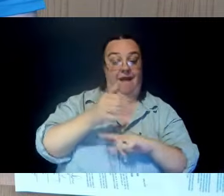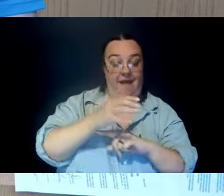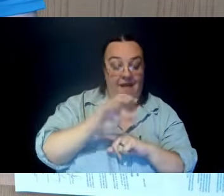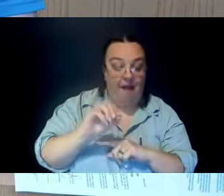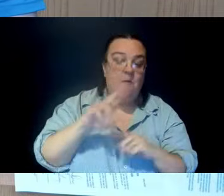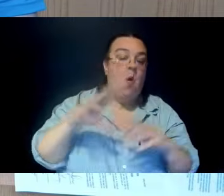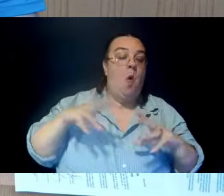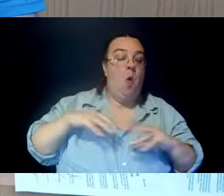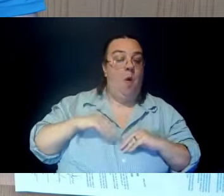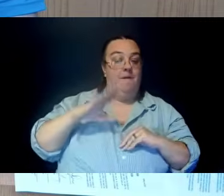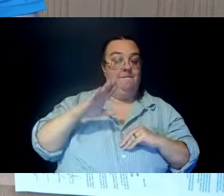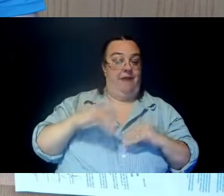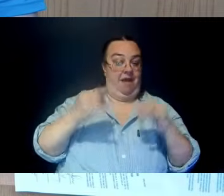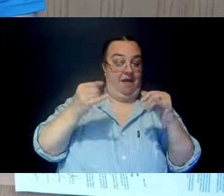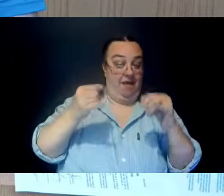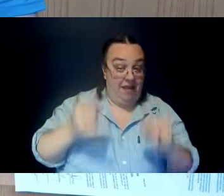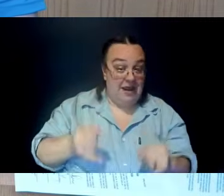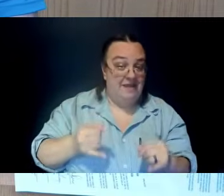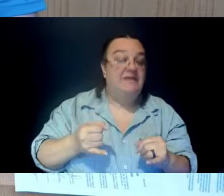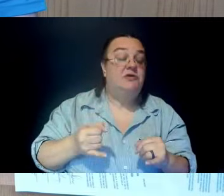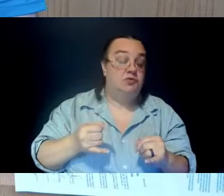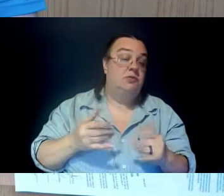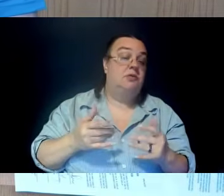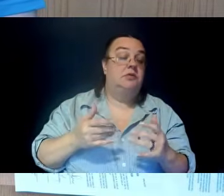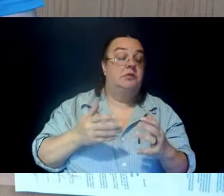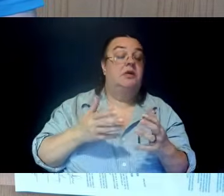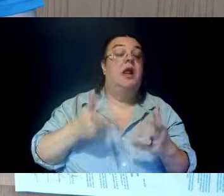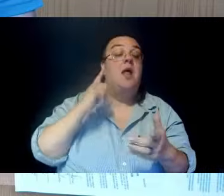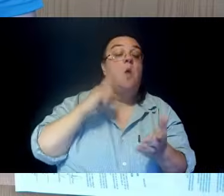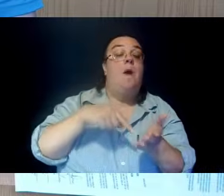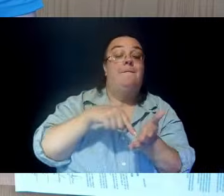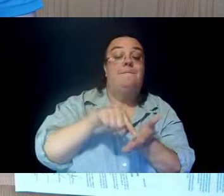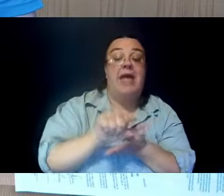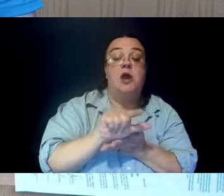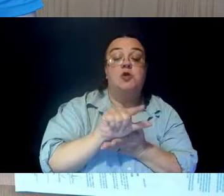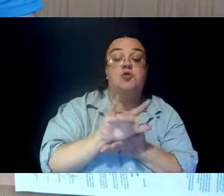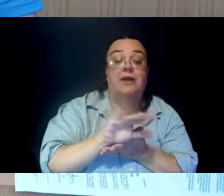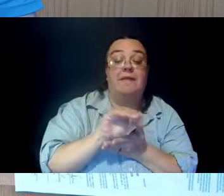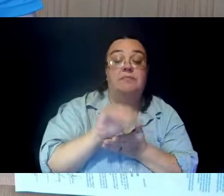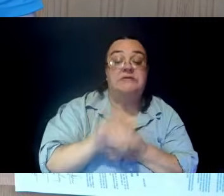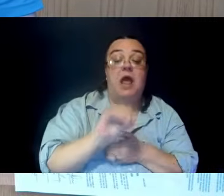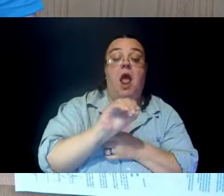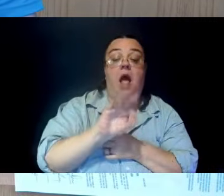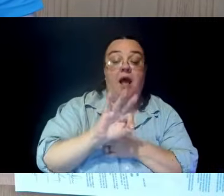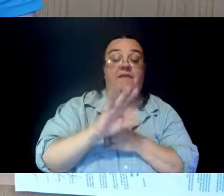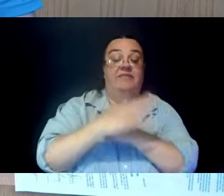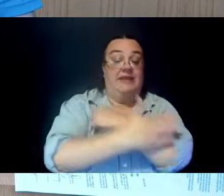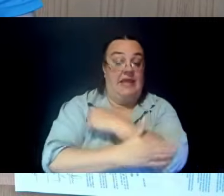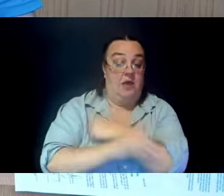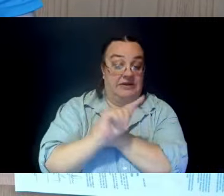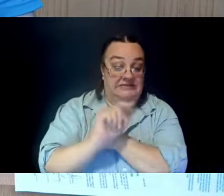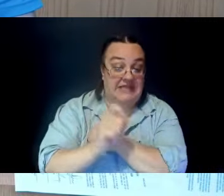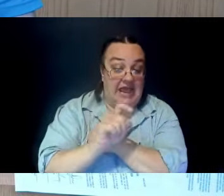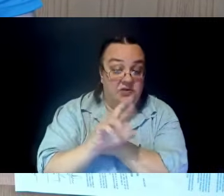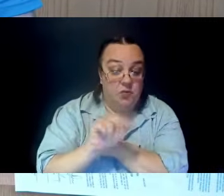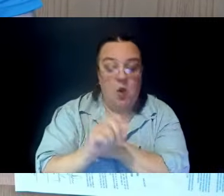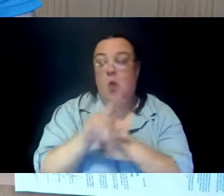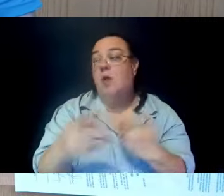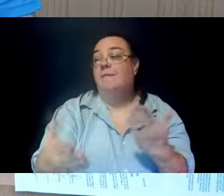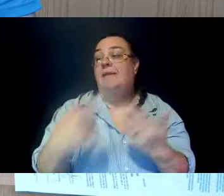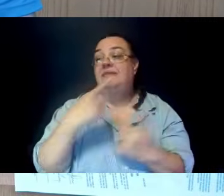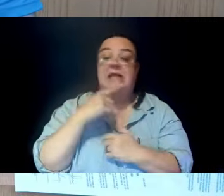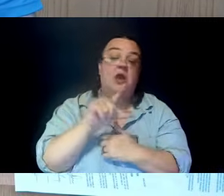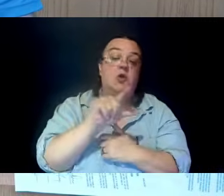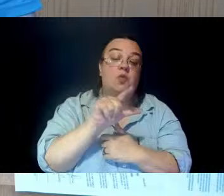individual entity, they will pay 25% of the county tax rate, or you might say 24